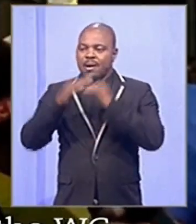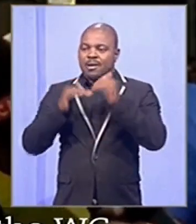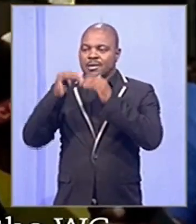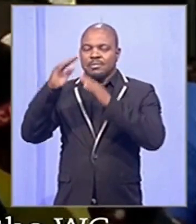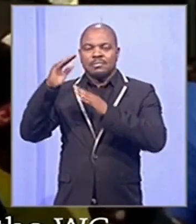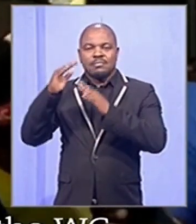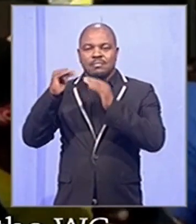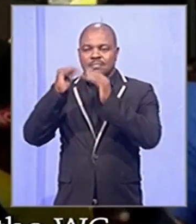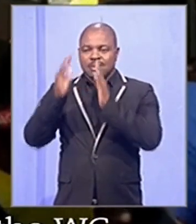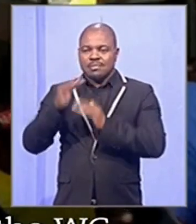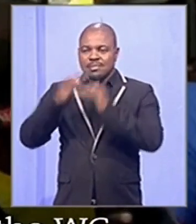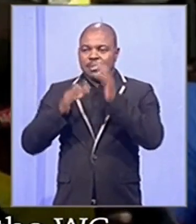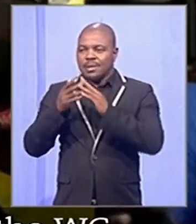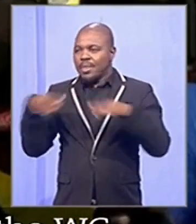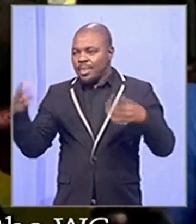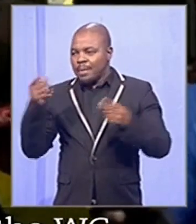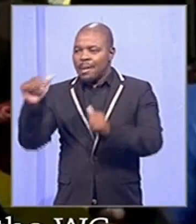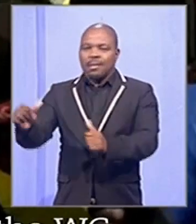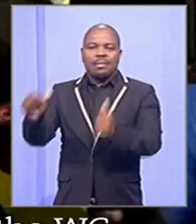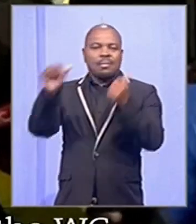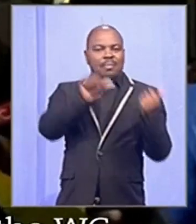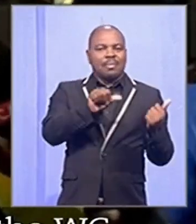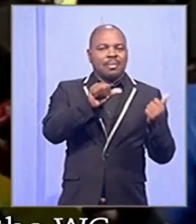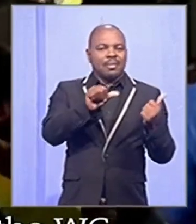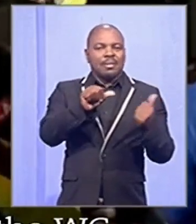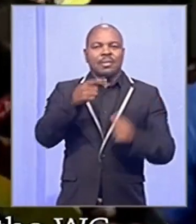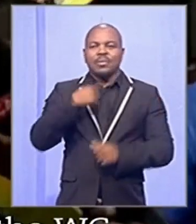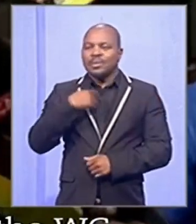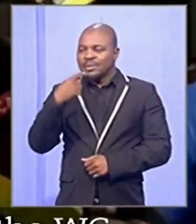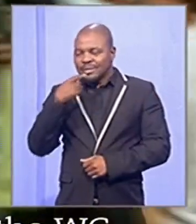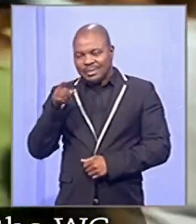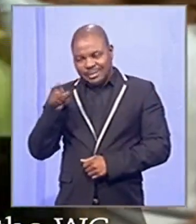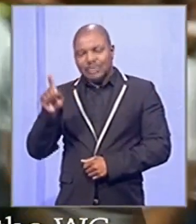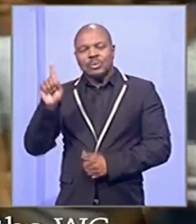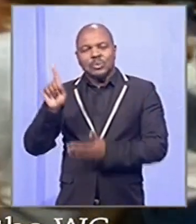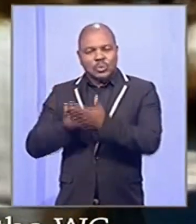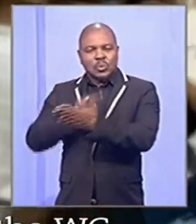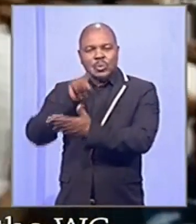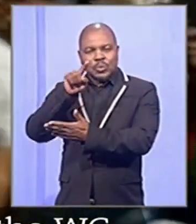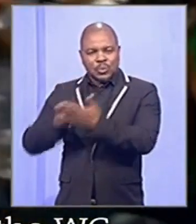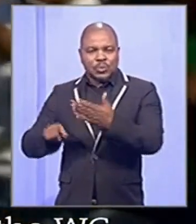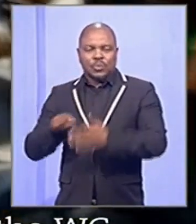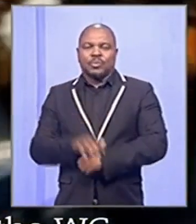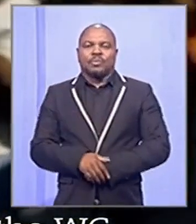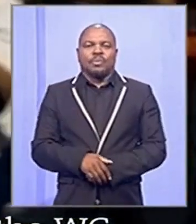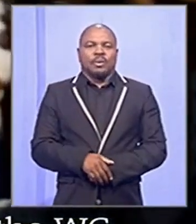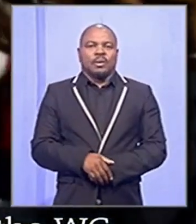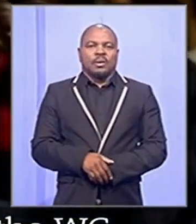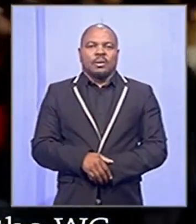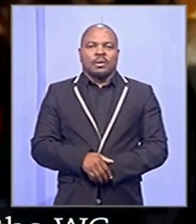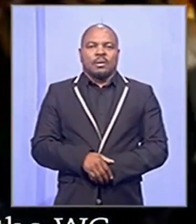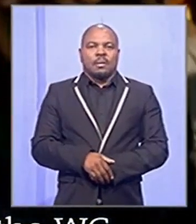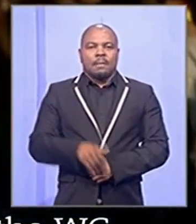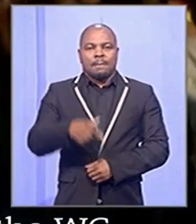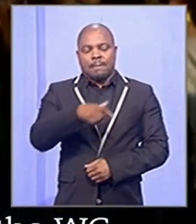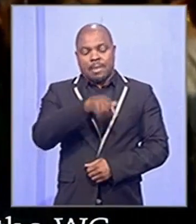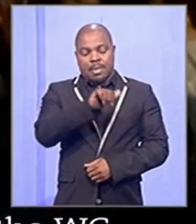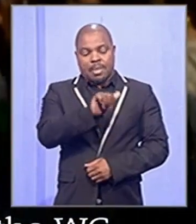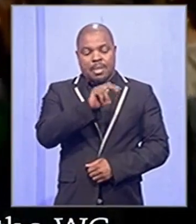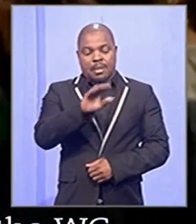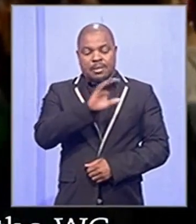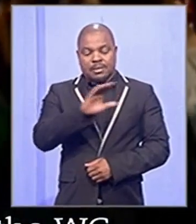We offer them money and then they don't spend the money to build houses, they send the money back